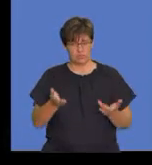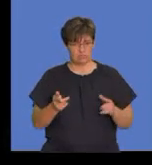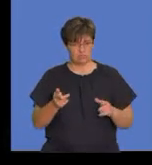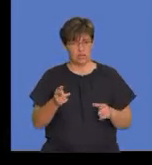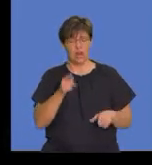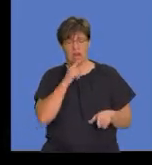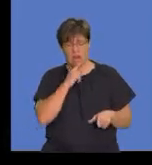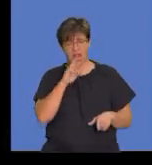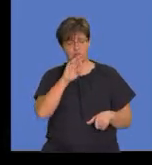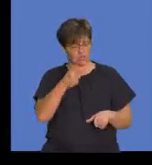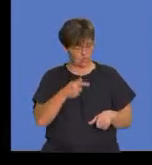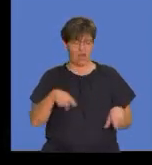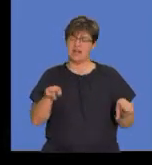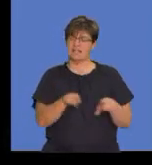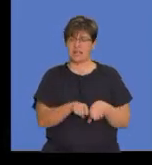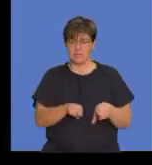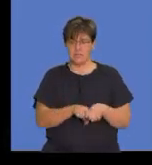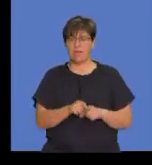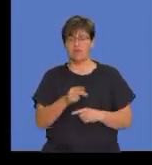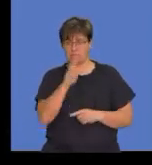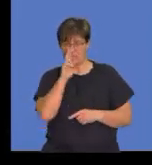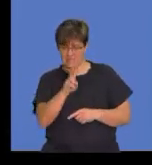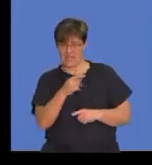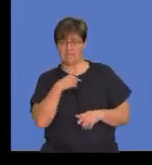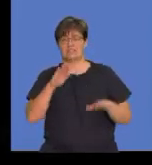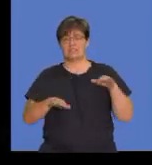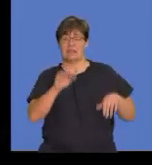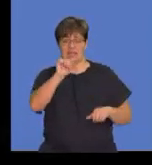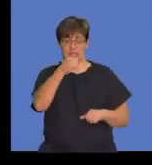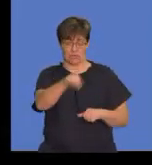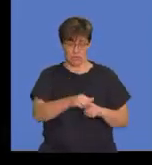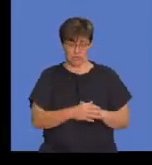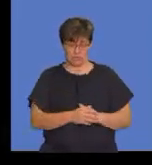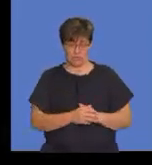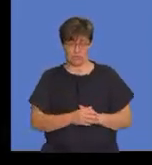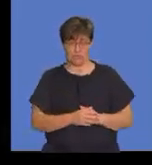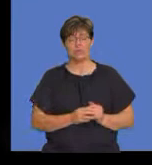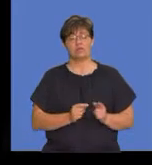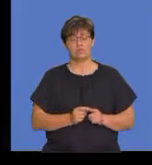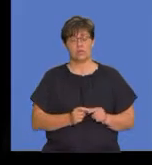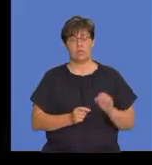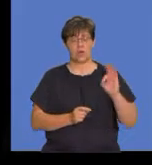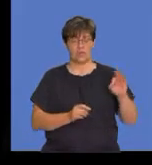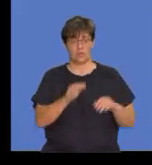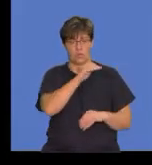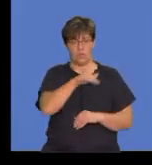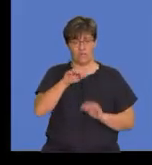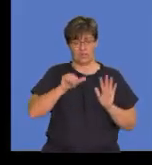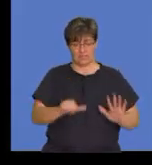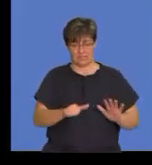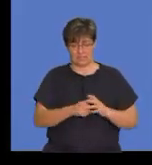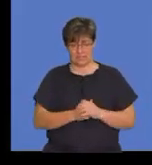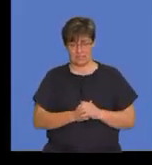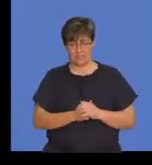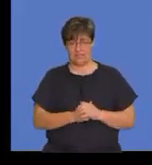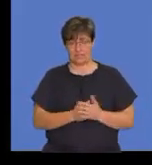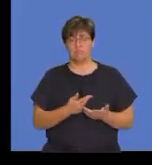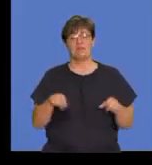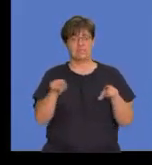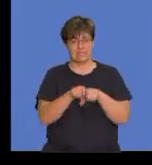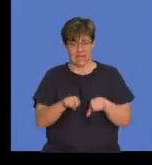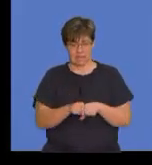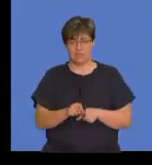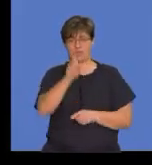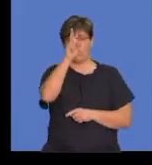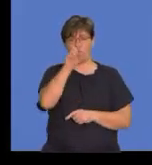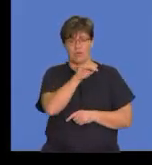same, then bravo, we are still talking about similar triangles. So the ratio will be 3 over 6, which